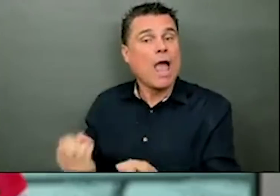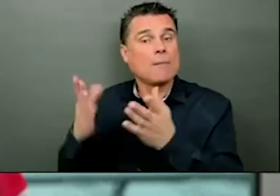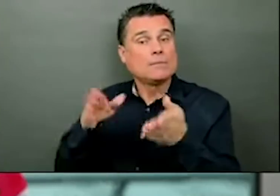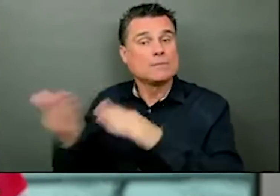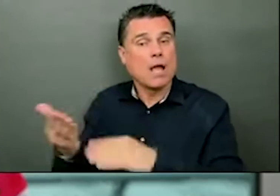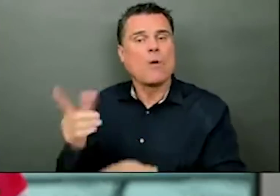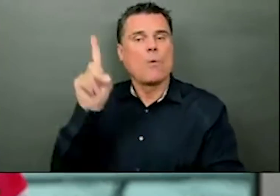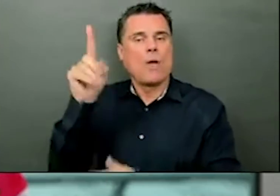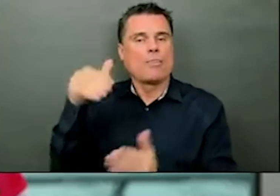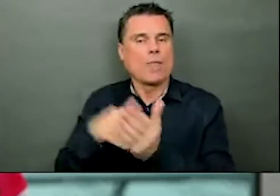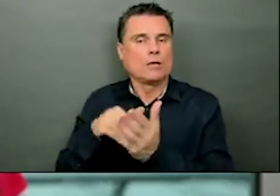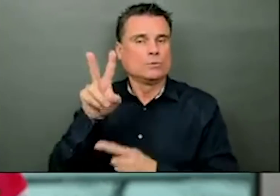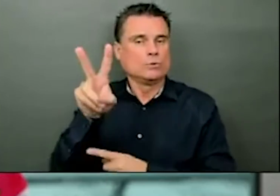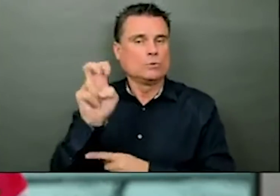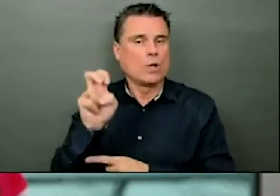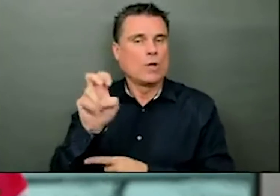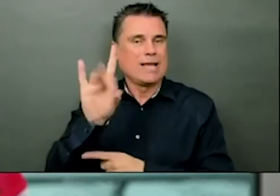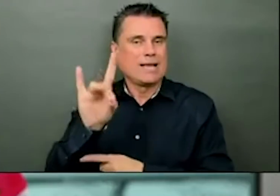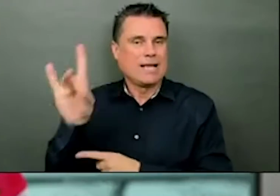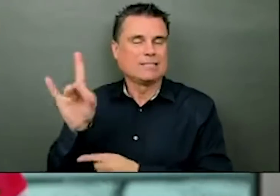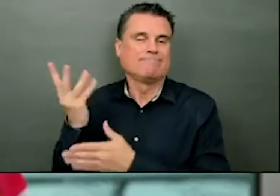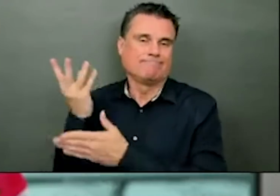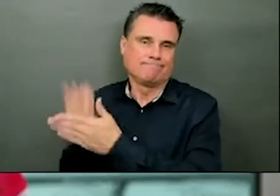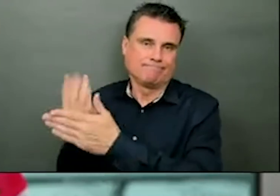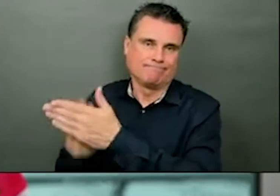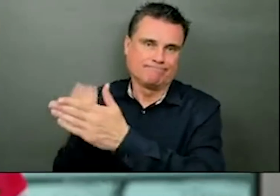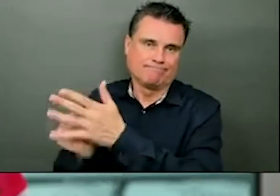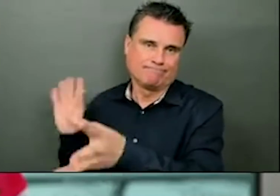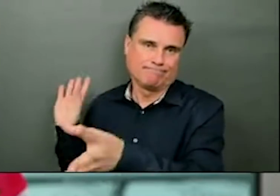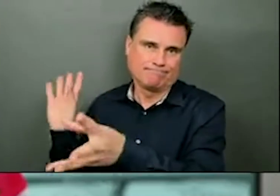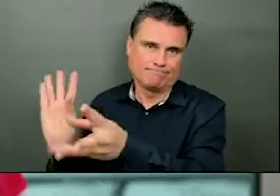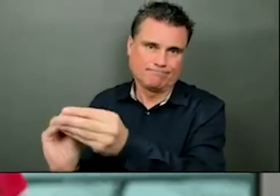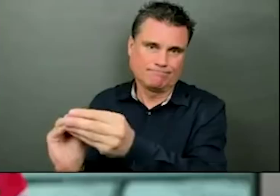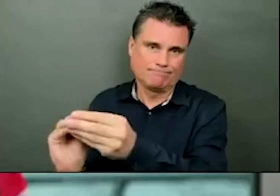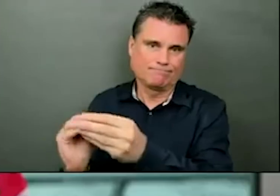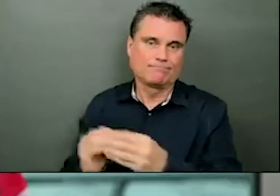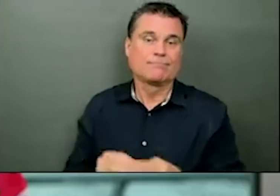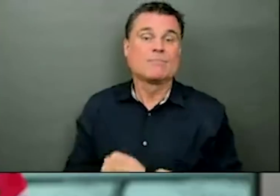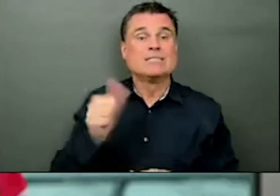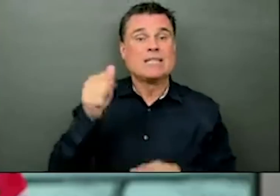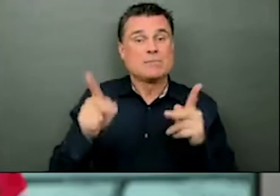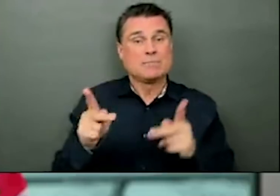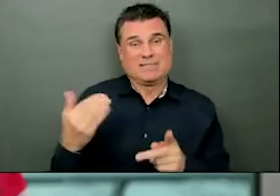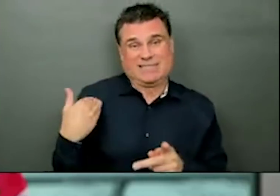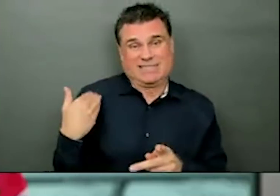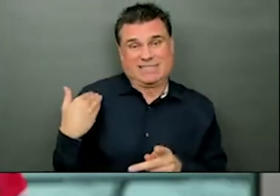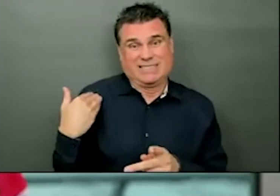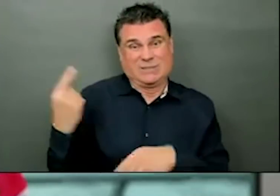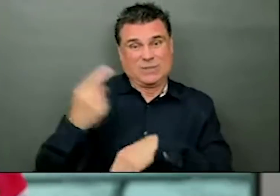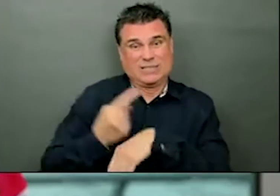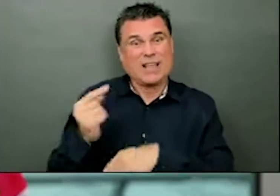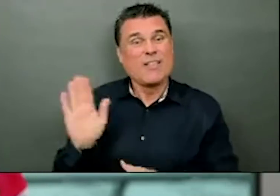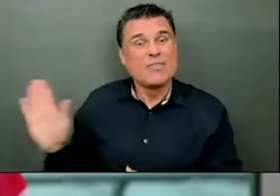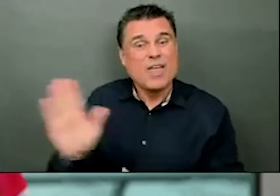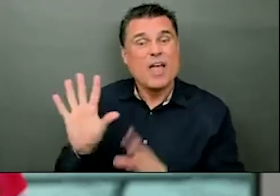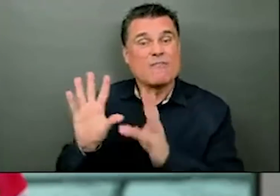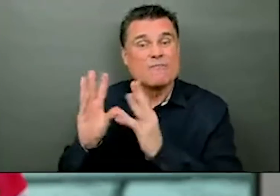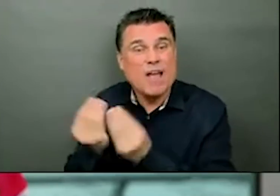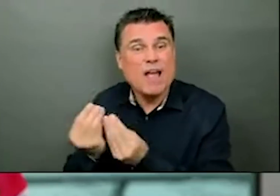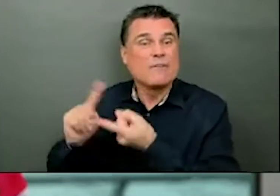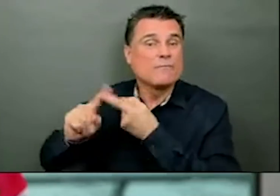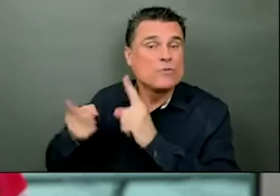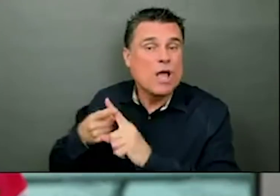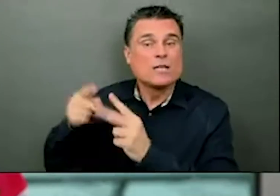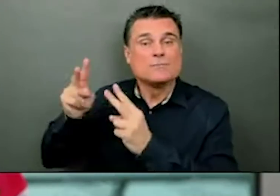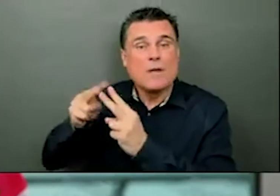1,288. Our condolences go out to the families and the care providers and the communities who have lost their loved ones during this